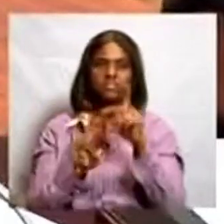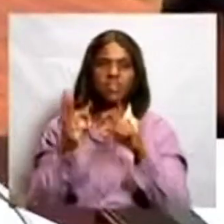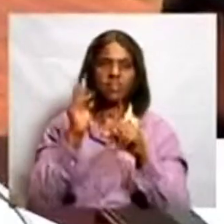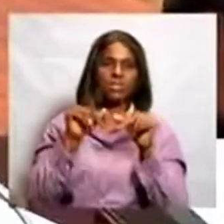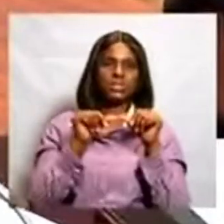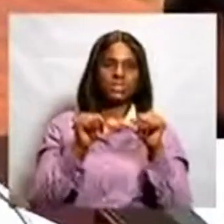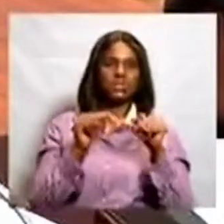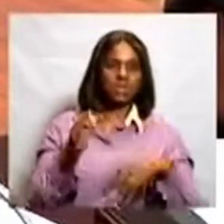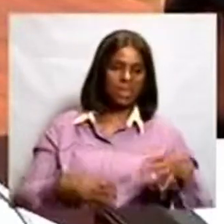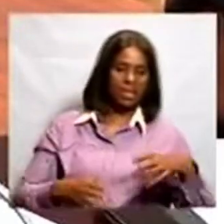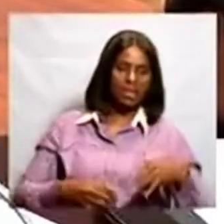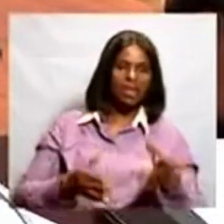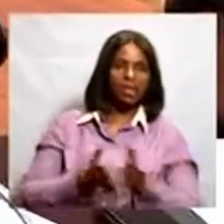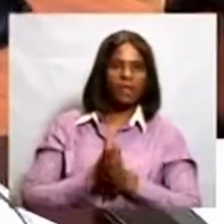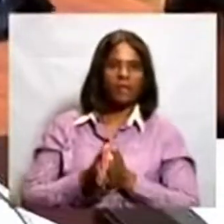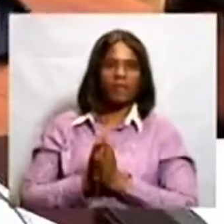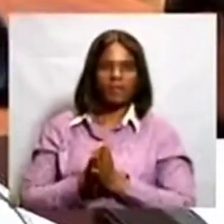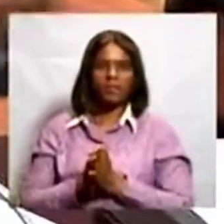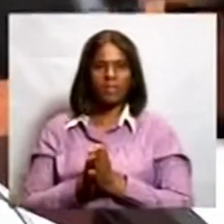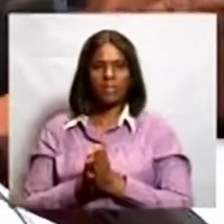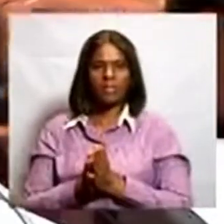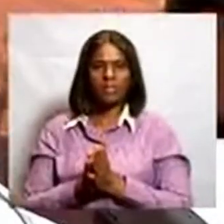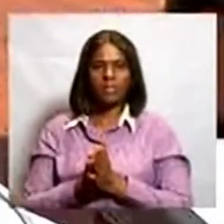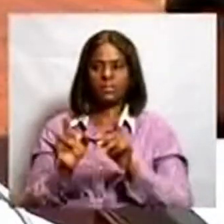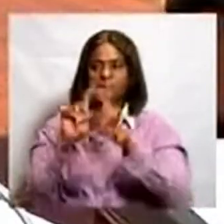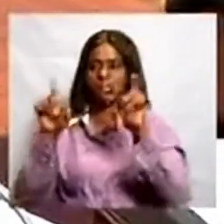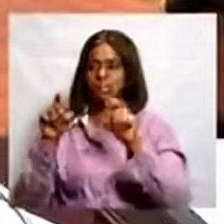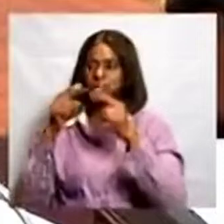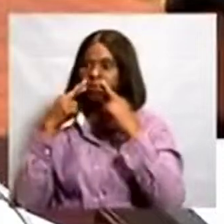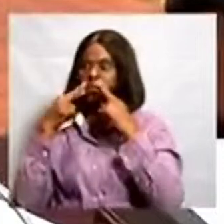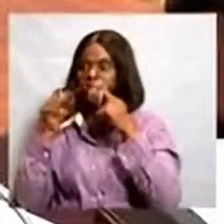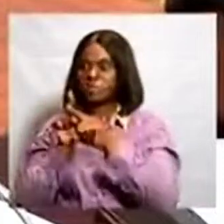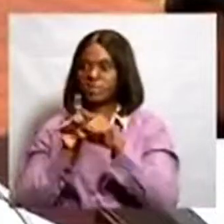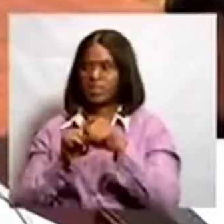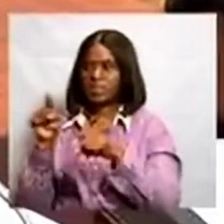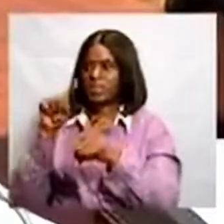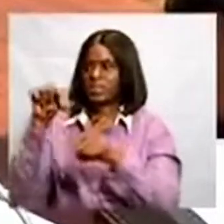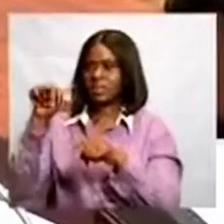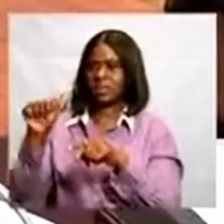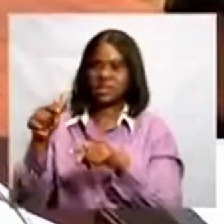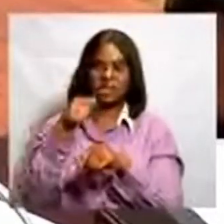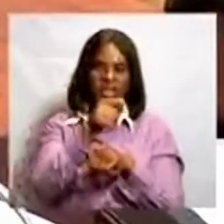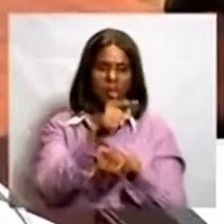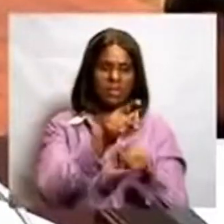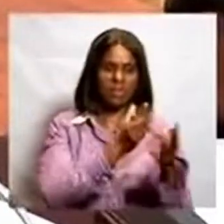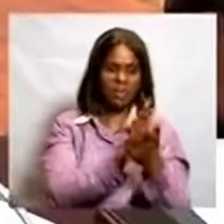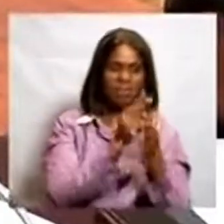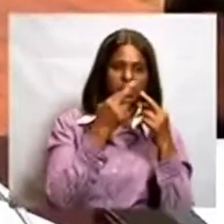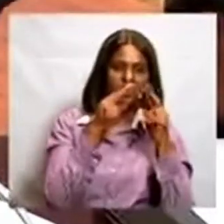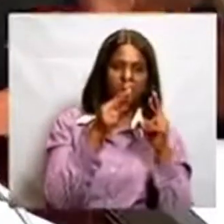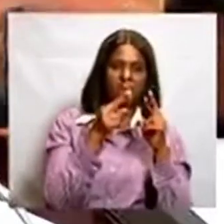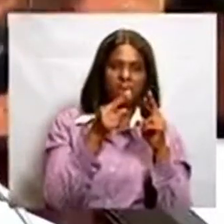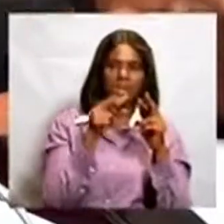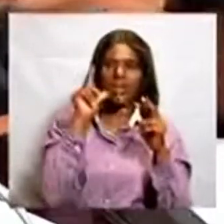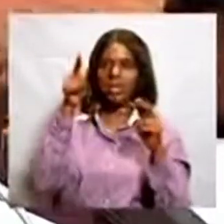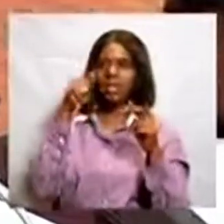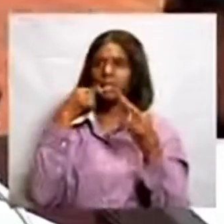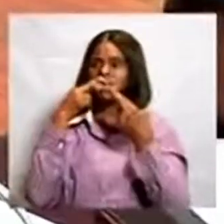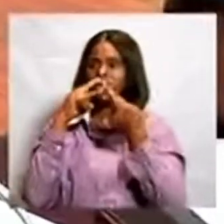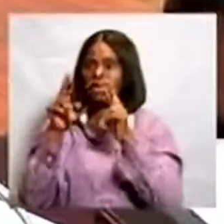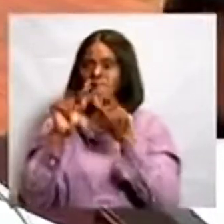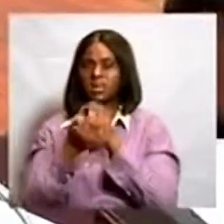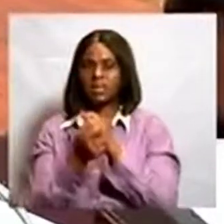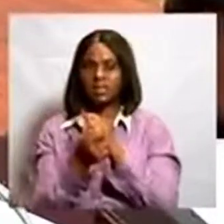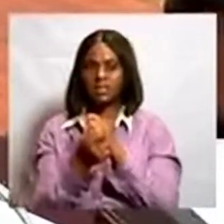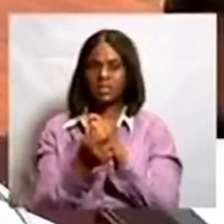still claiming to certify the results. And then ZACWA gives, these are correct results. Then later on the results change.